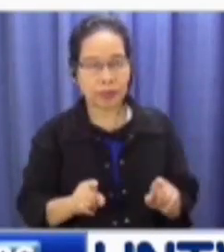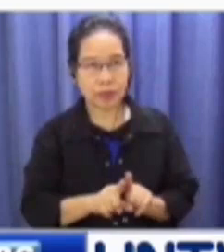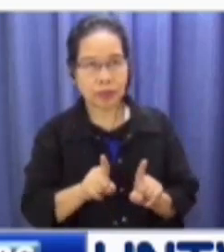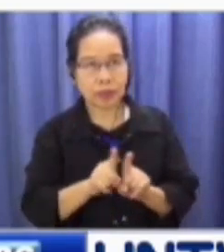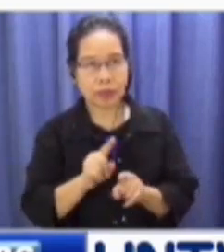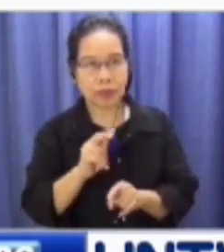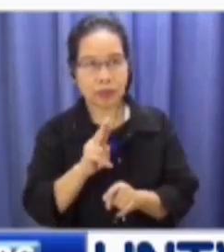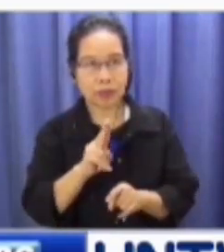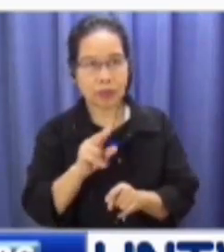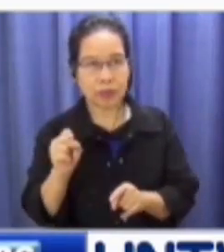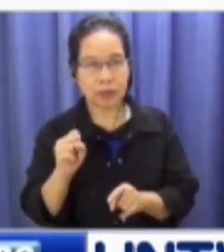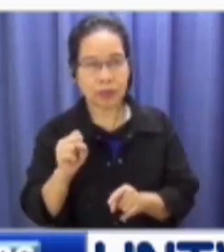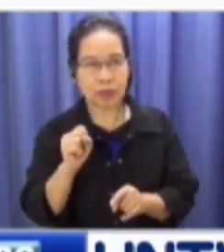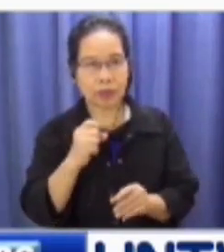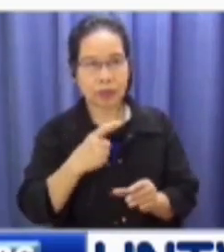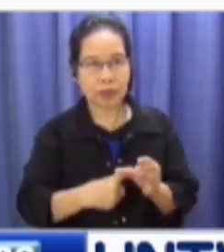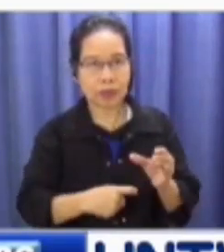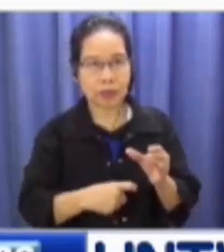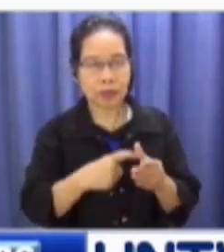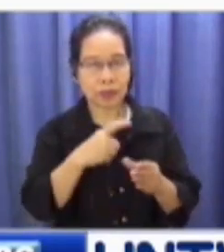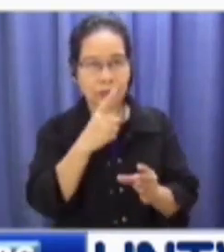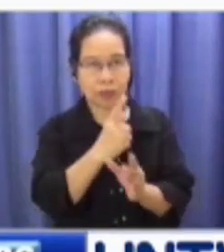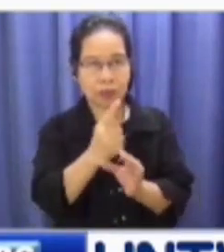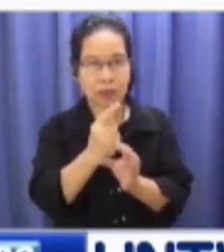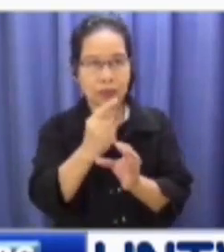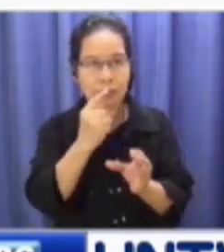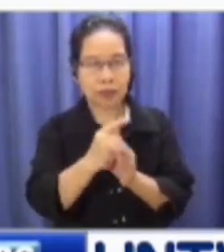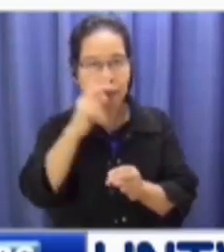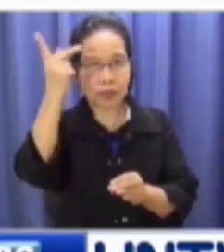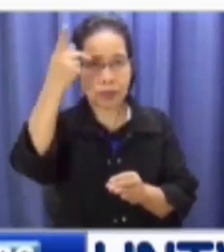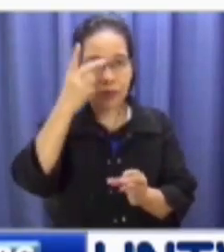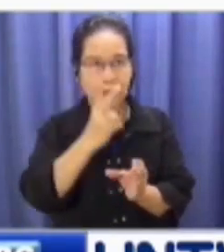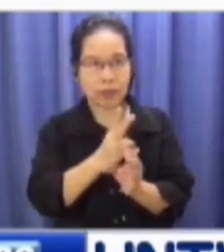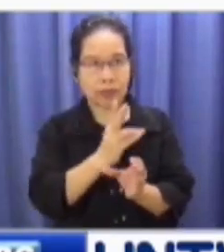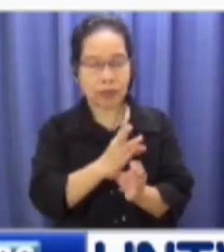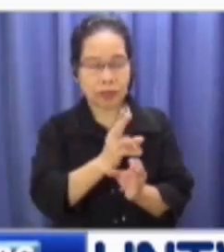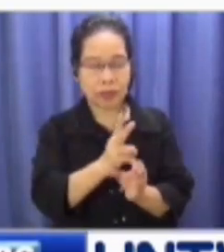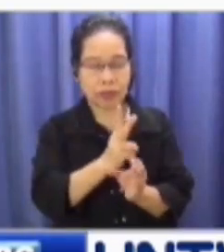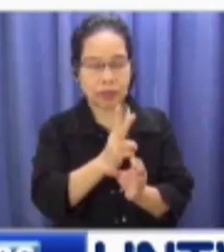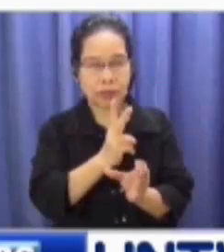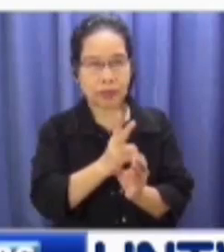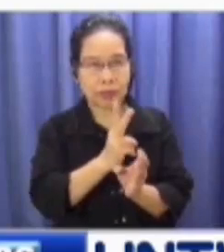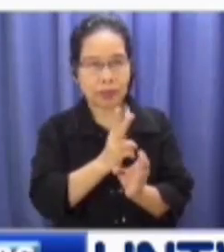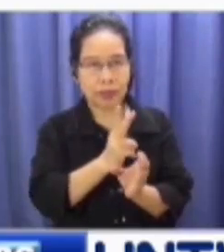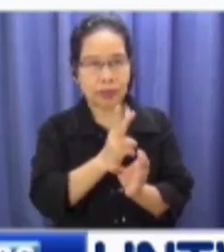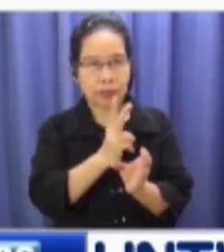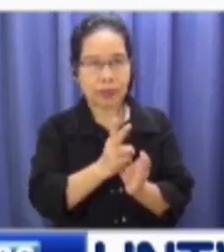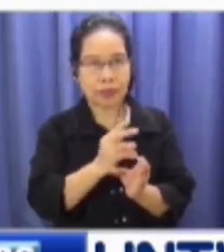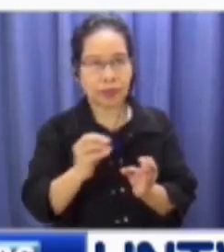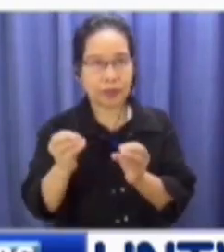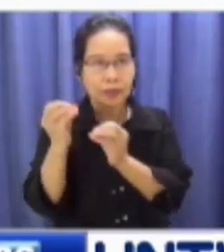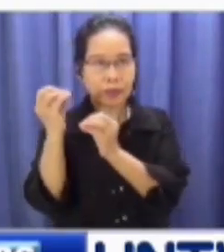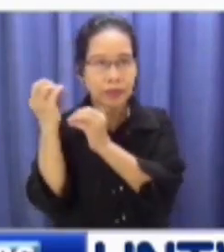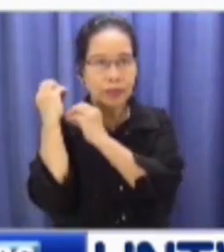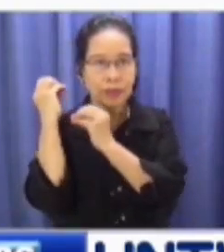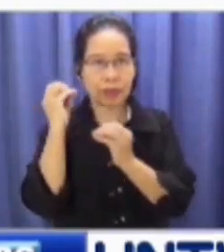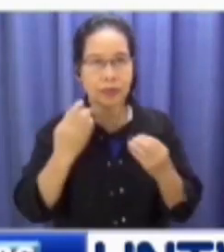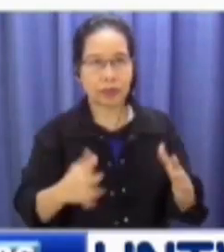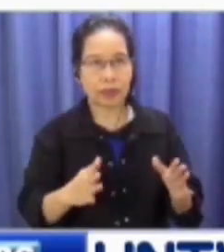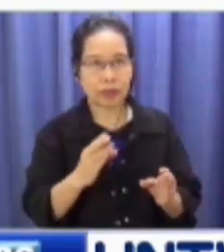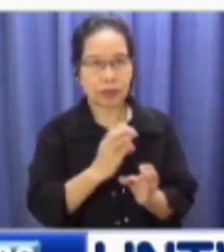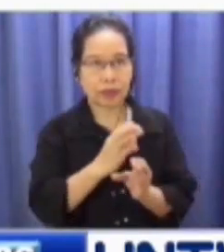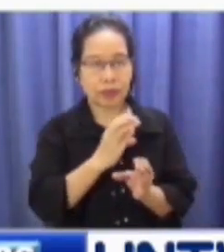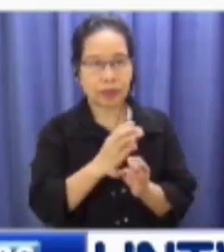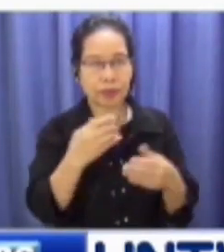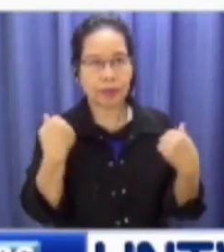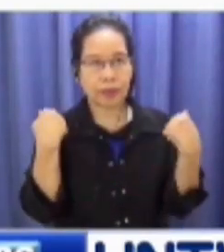yung mga taxis are public utility vehicles, kaya hindi pa po sila obligado. But they have already car, ano, meron na po